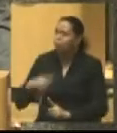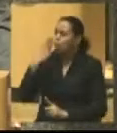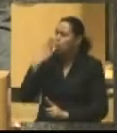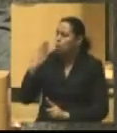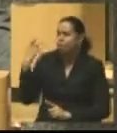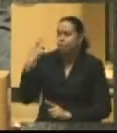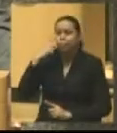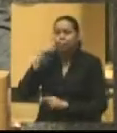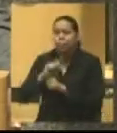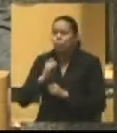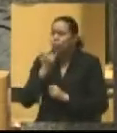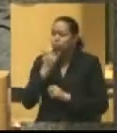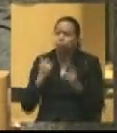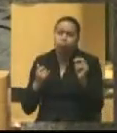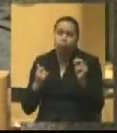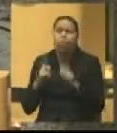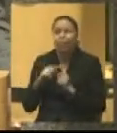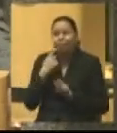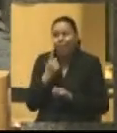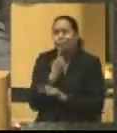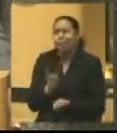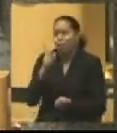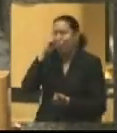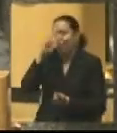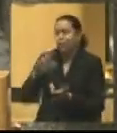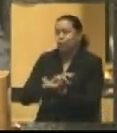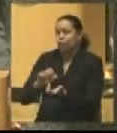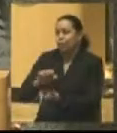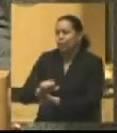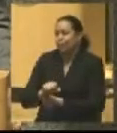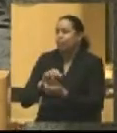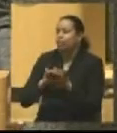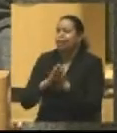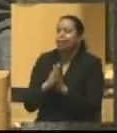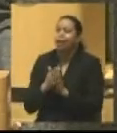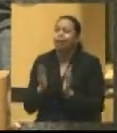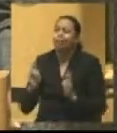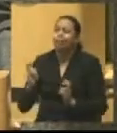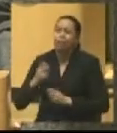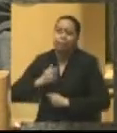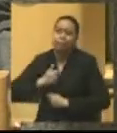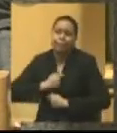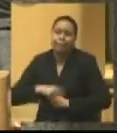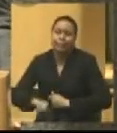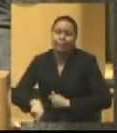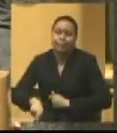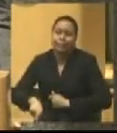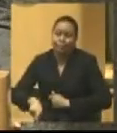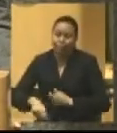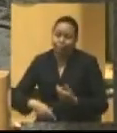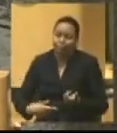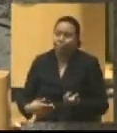because slavery was wrong, but because the destruction of slavery had become what Lincoln called a military necessity. To this